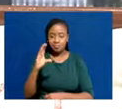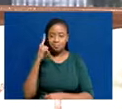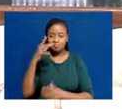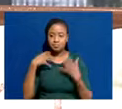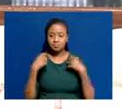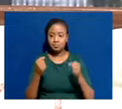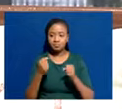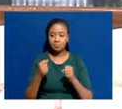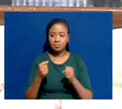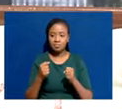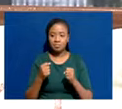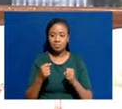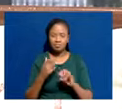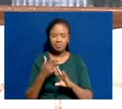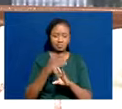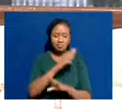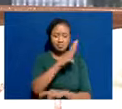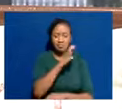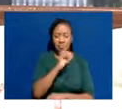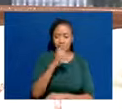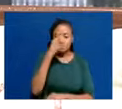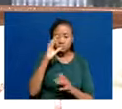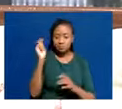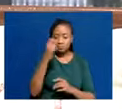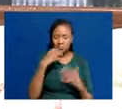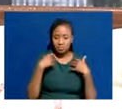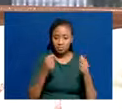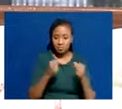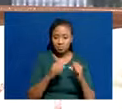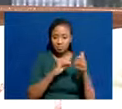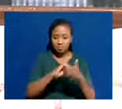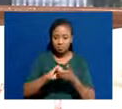CEO for Kenya Health Federation. I brought this team and told them, please,